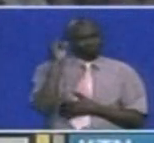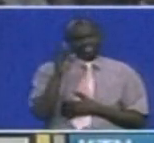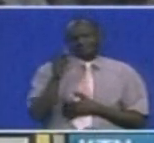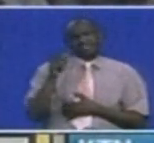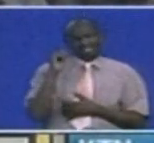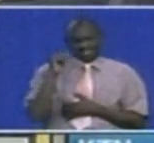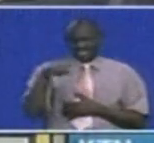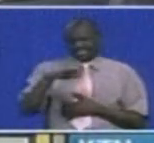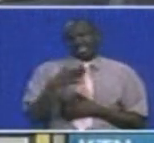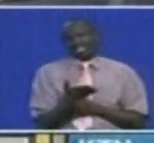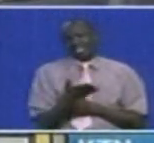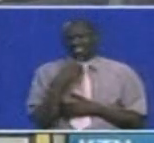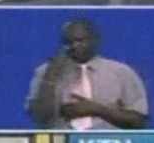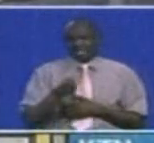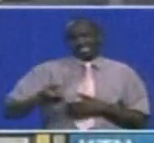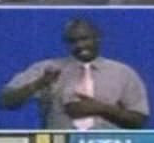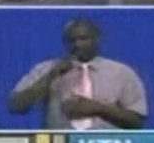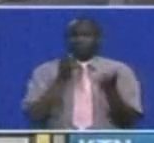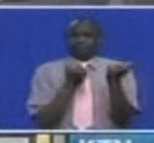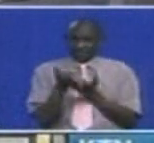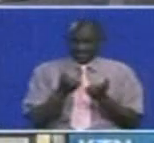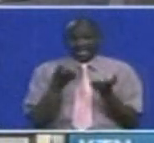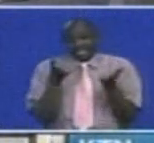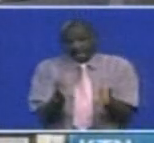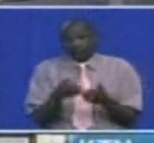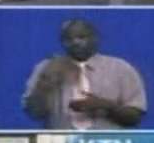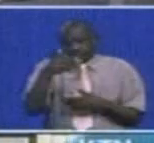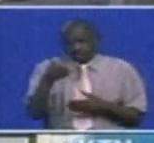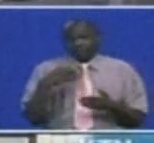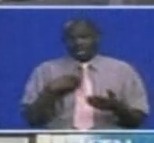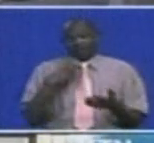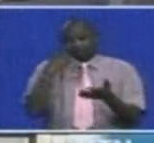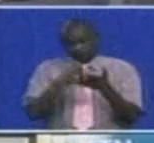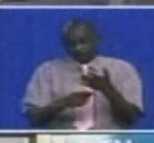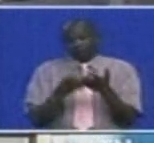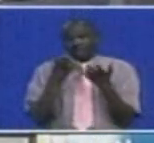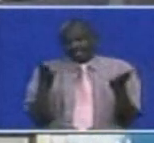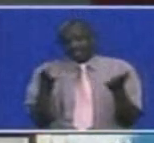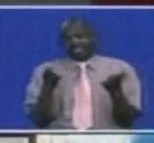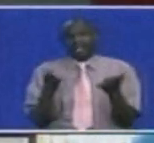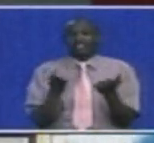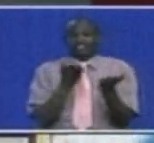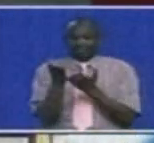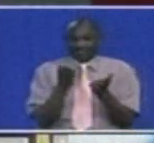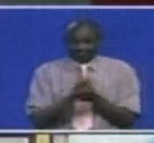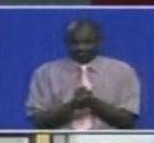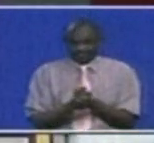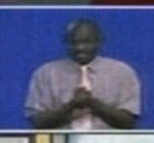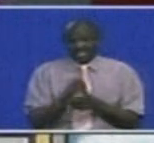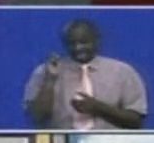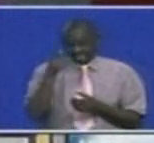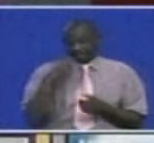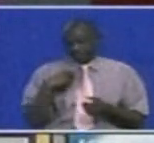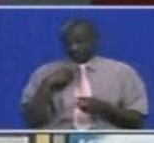region, a fact that has increased the cost of business and subsequently increased the cost of goods and services in the country. Kenya actually is being